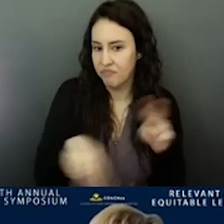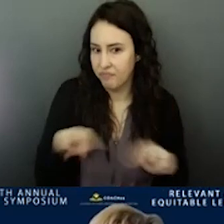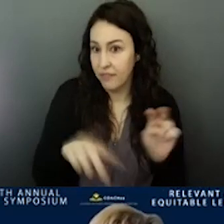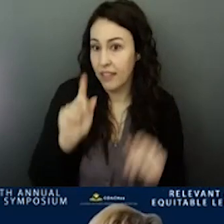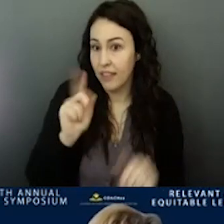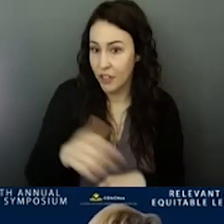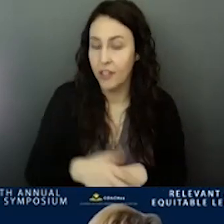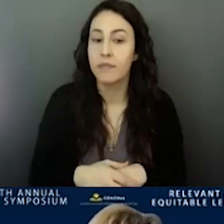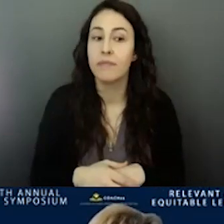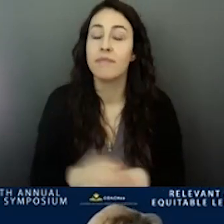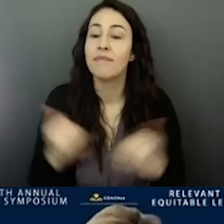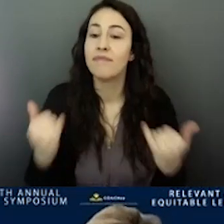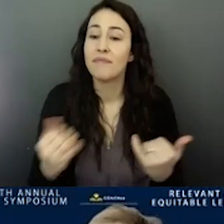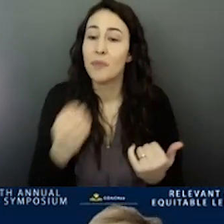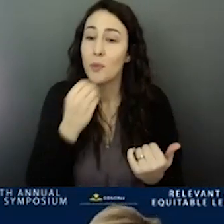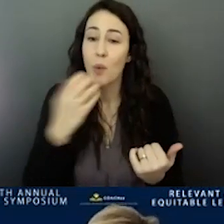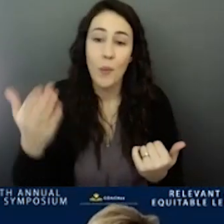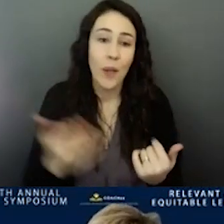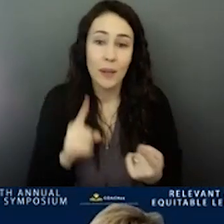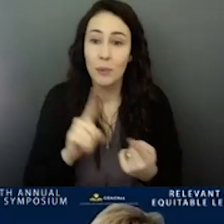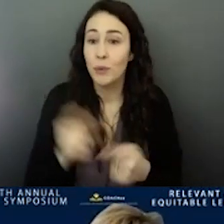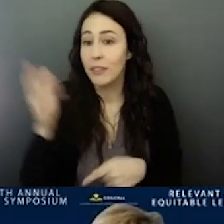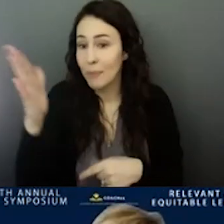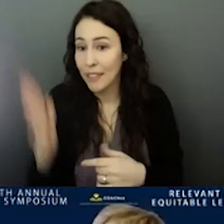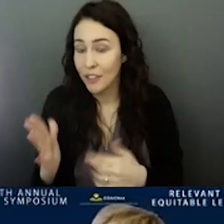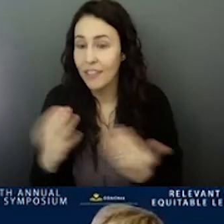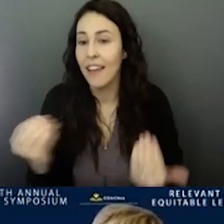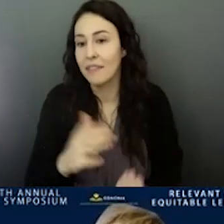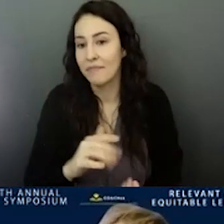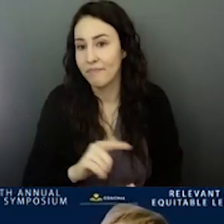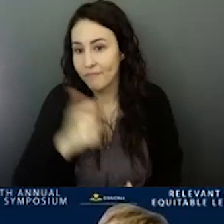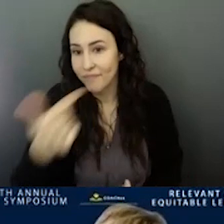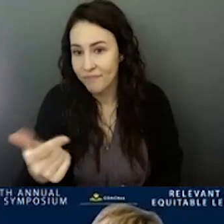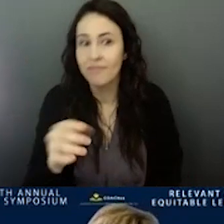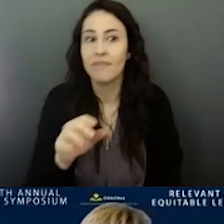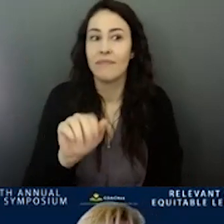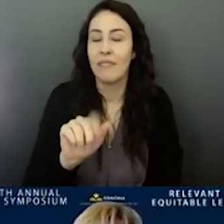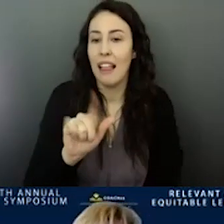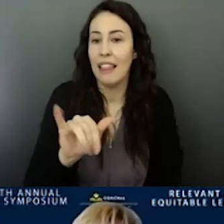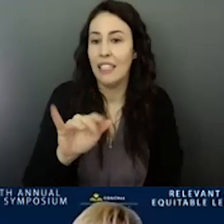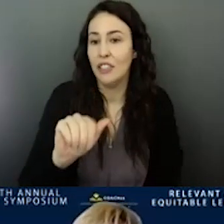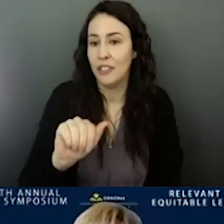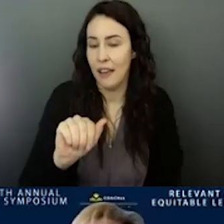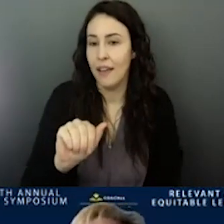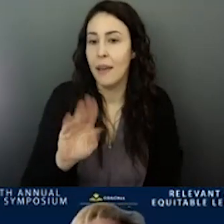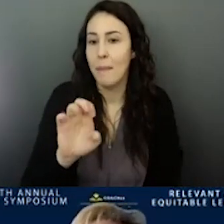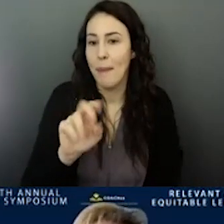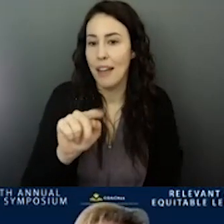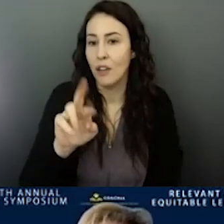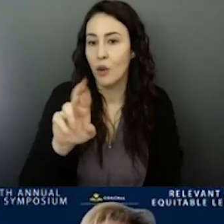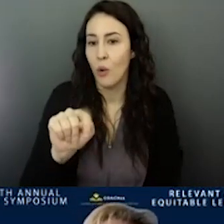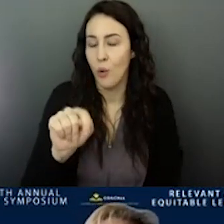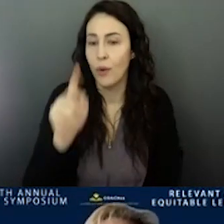I would like to extend the warmest welcome to the speakers and turn it over to Dr. Alicia Betancourt, who is going to introduce Dr. Richard Senese,